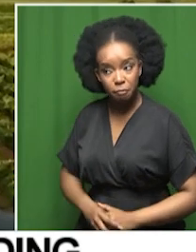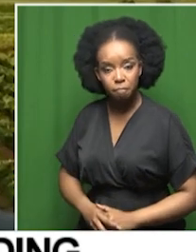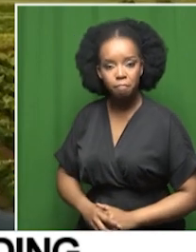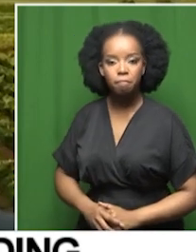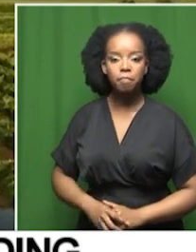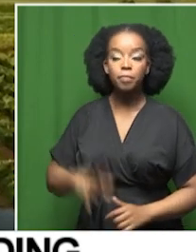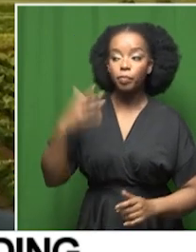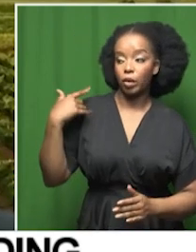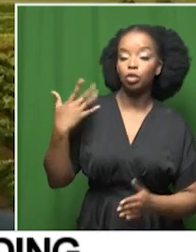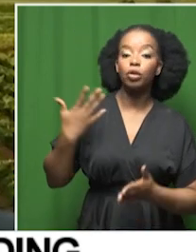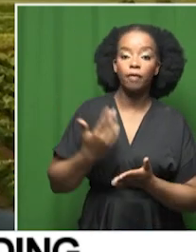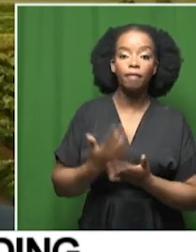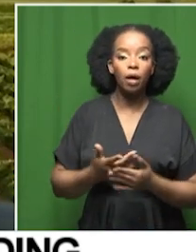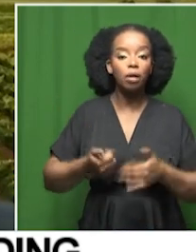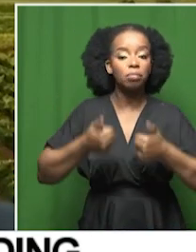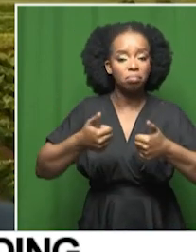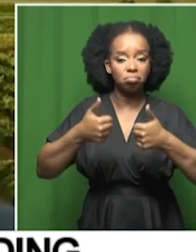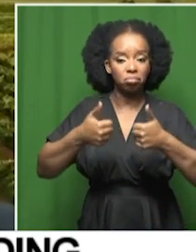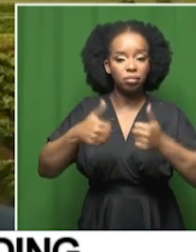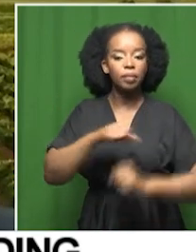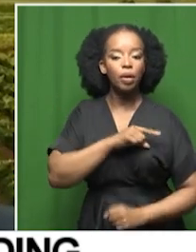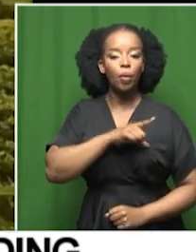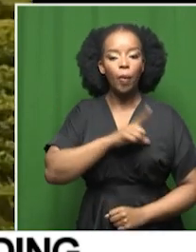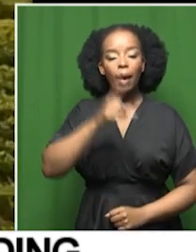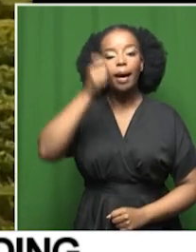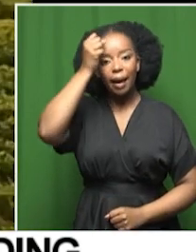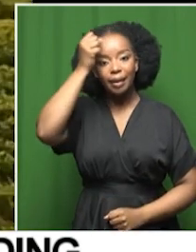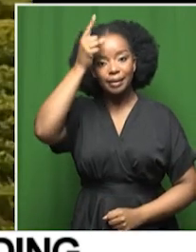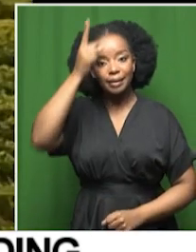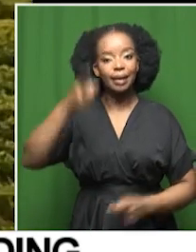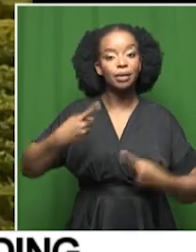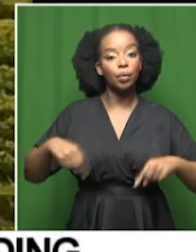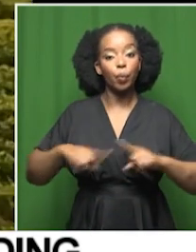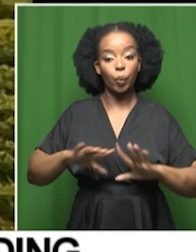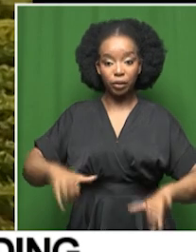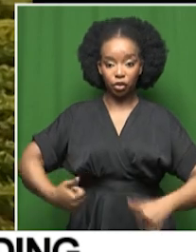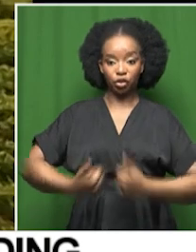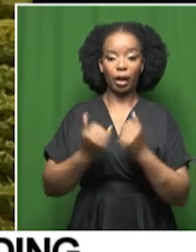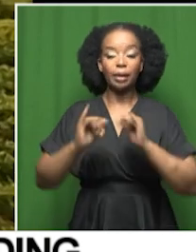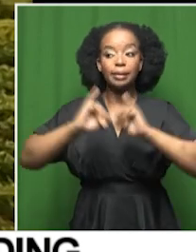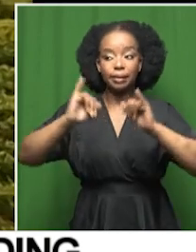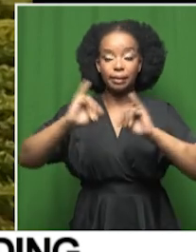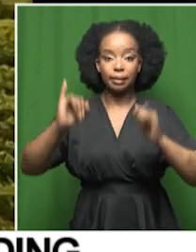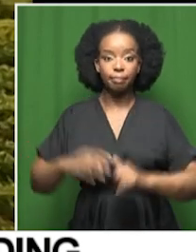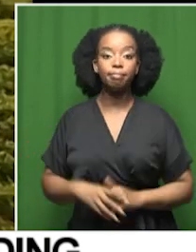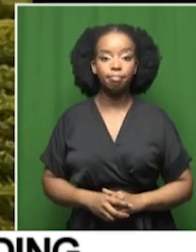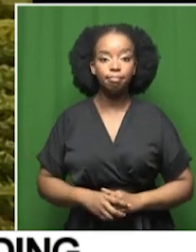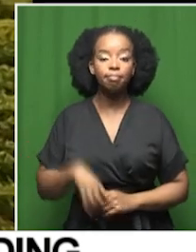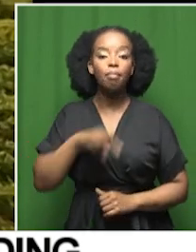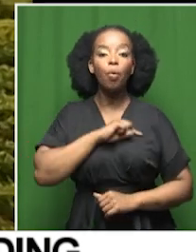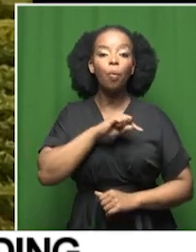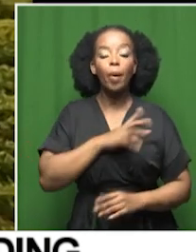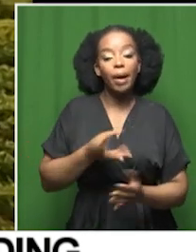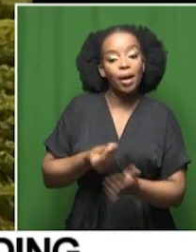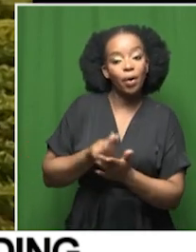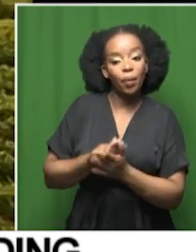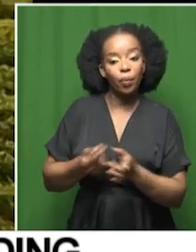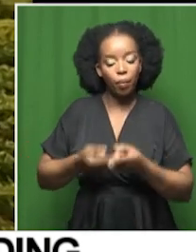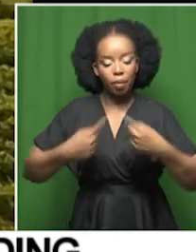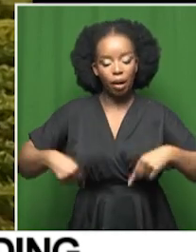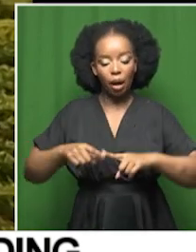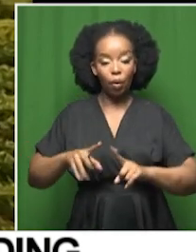there's a genuine understanding of the challenge we face. Of course, you know, the impact on the economy is very clear. The